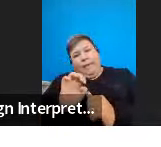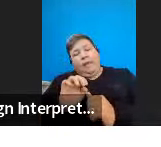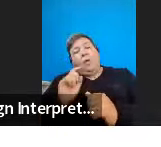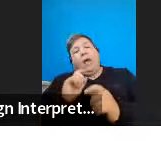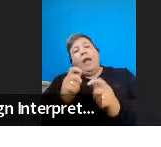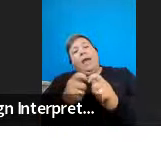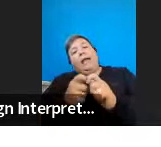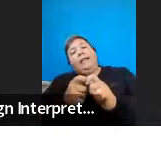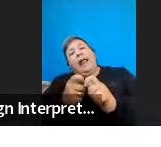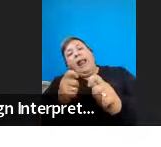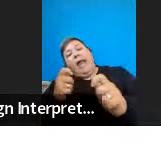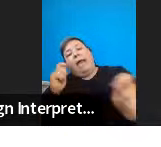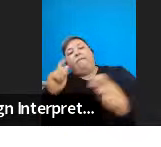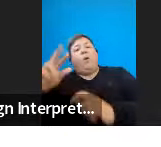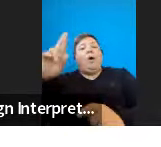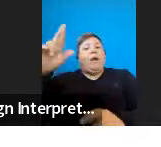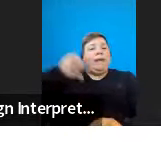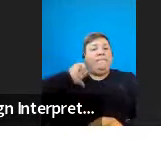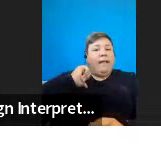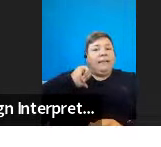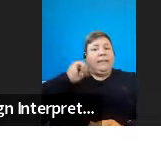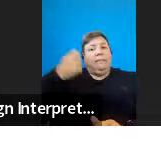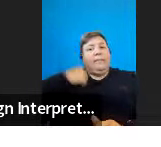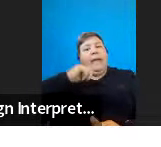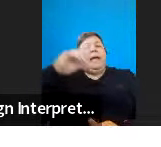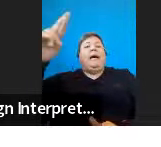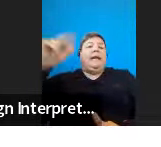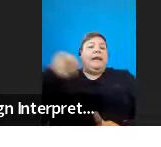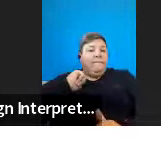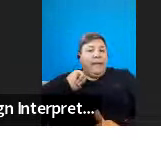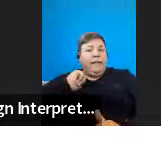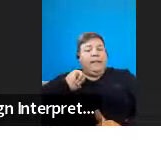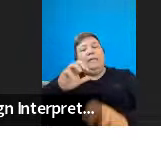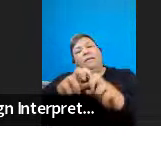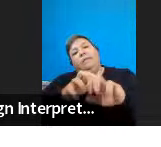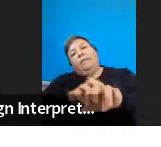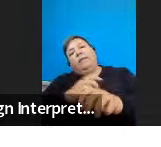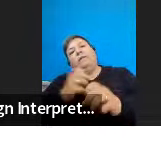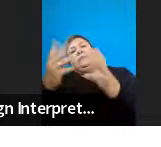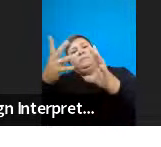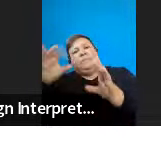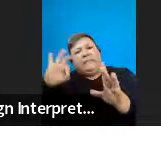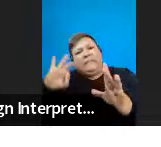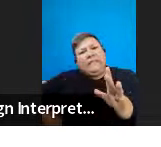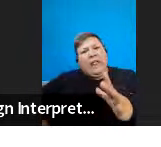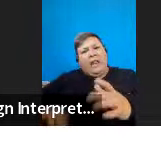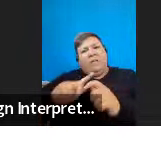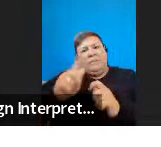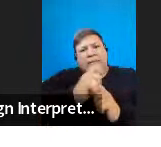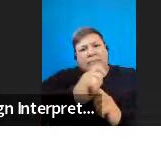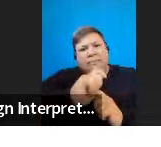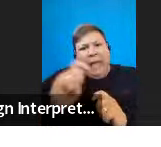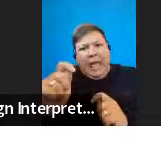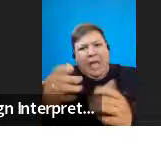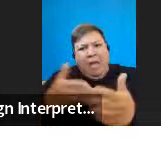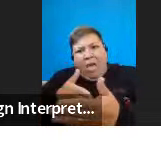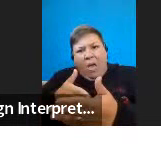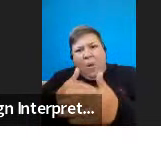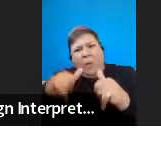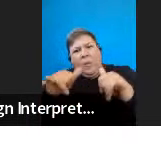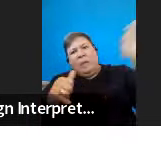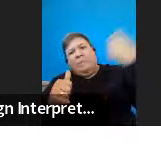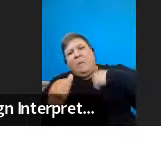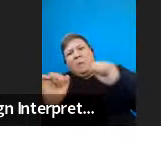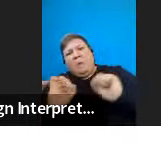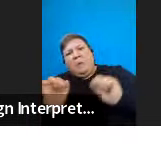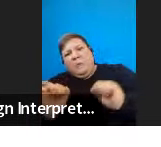has a major impact on the business itself. It sometimes have an impact on the salaries that needs to go to the people that works for that SMME. So